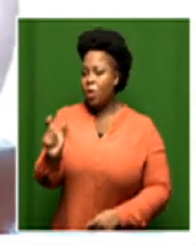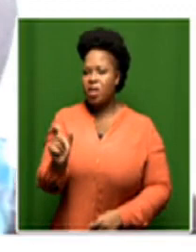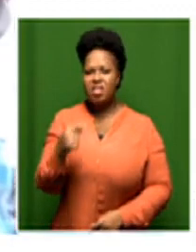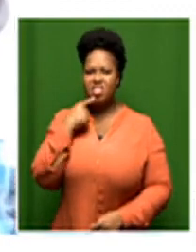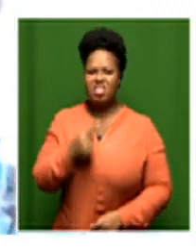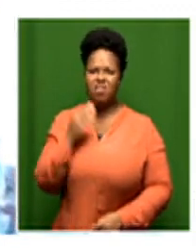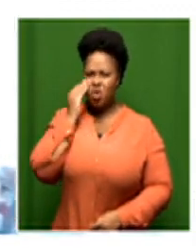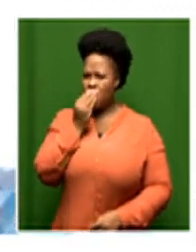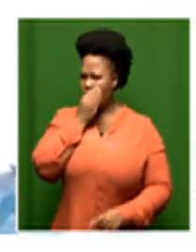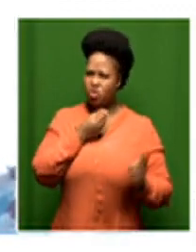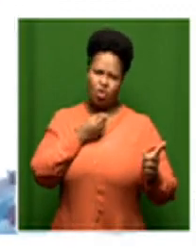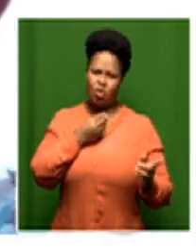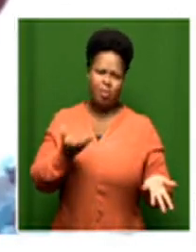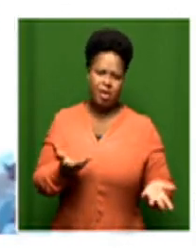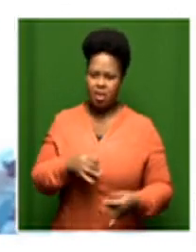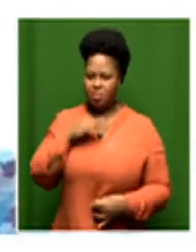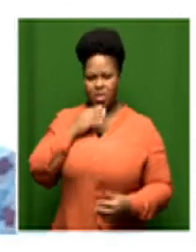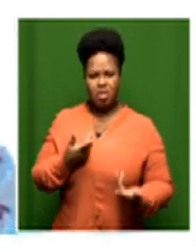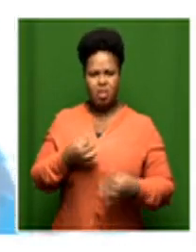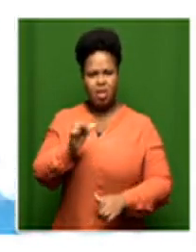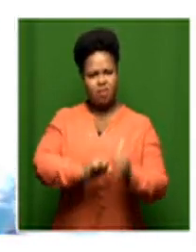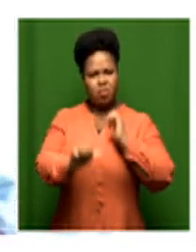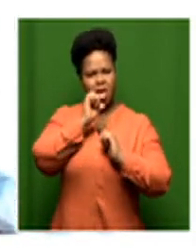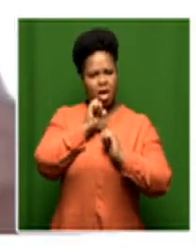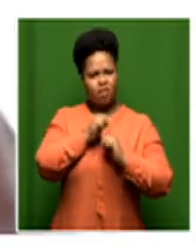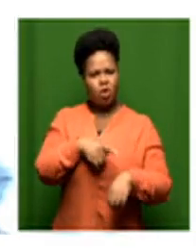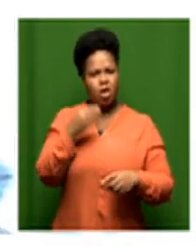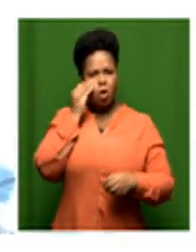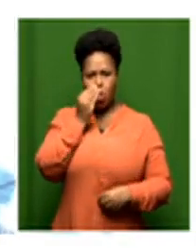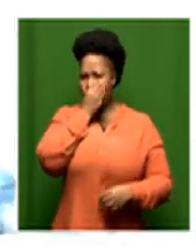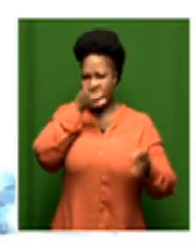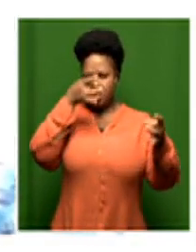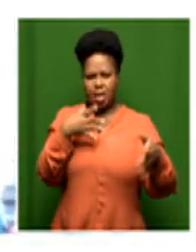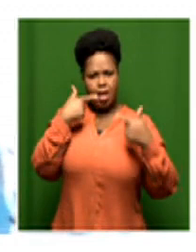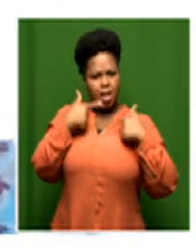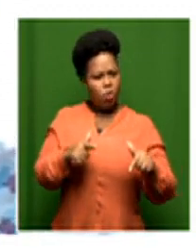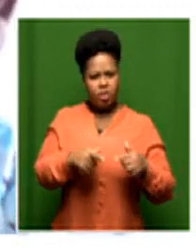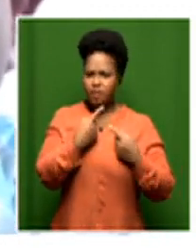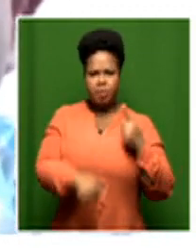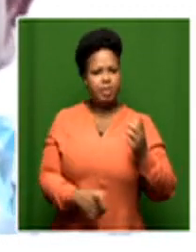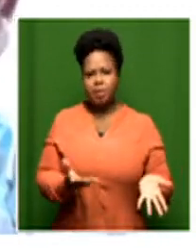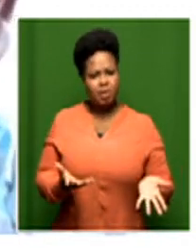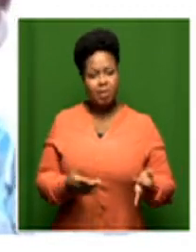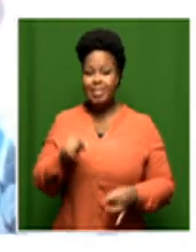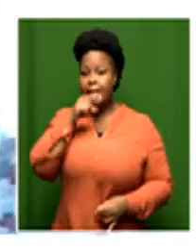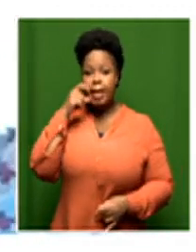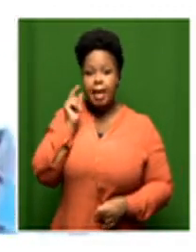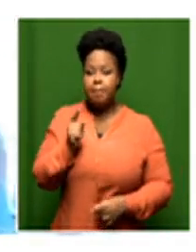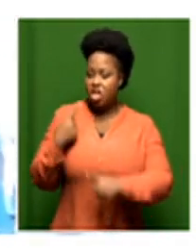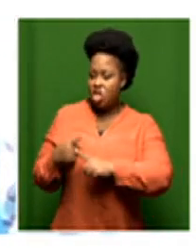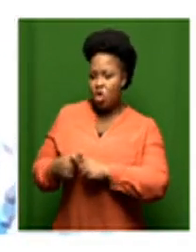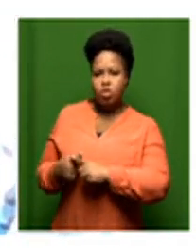name comes from Khoi. Therefore, that's not restoration of the Khoi and the Sayan language. This name in Xhosa